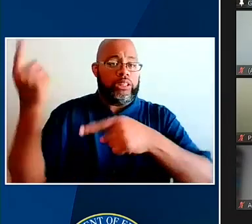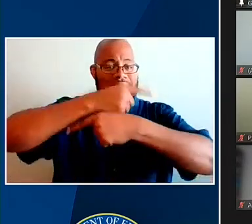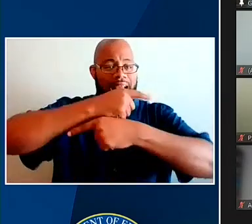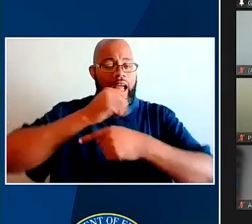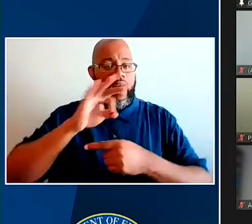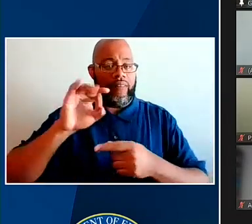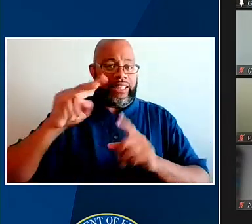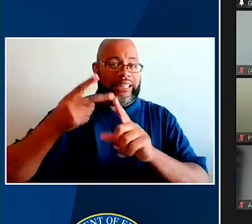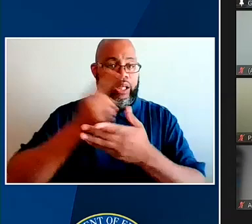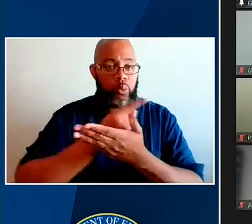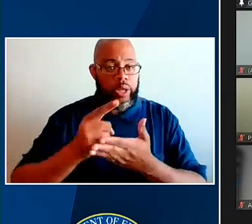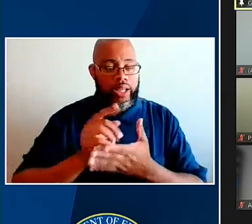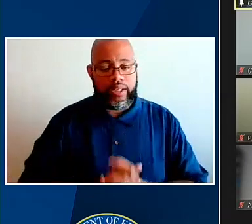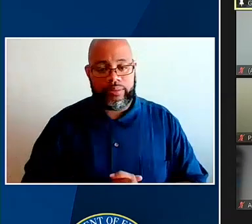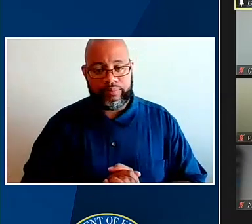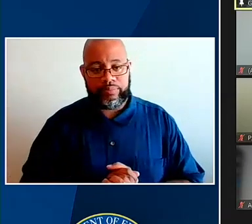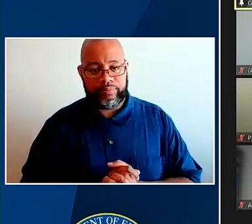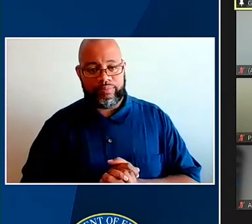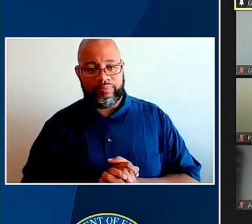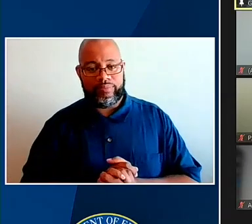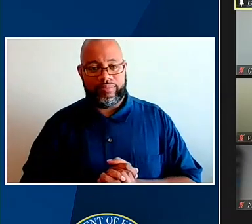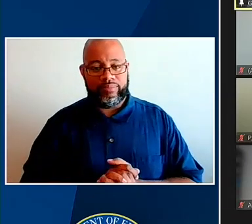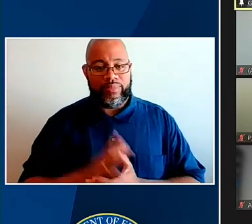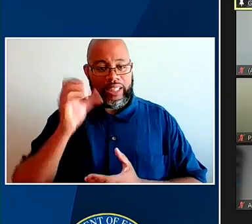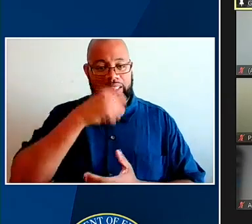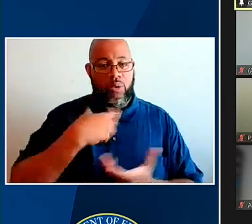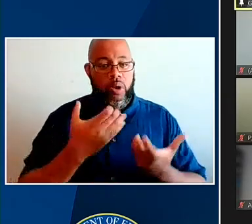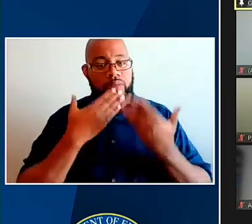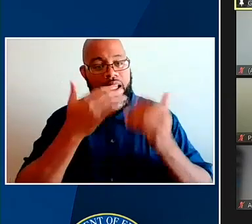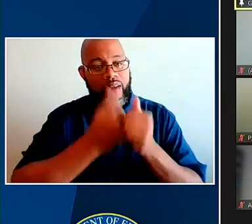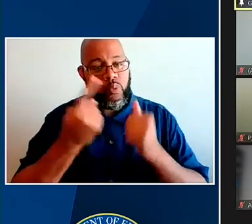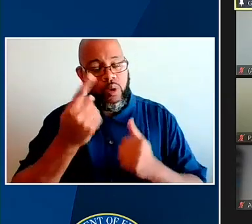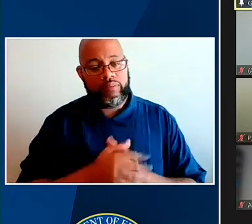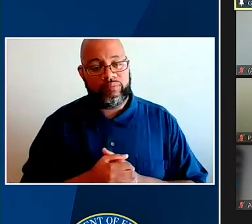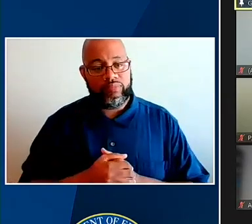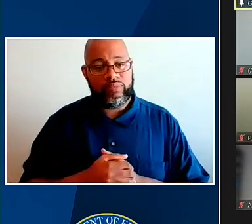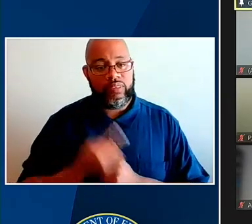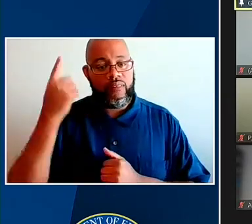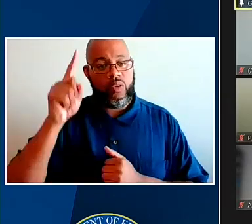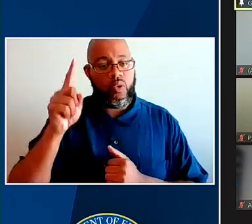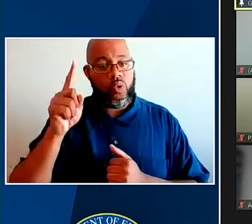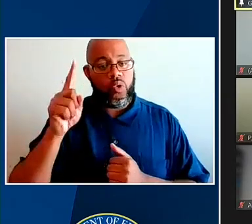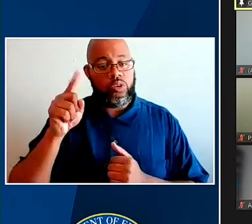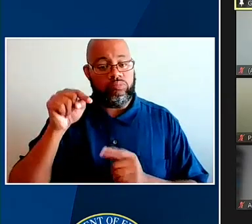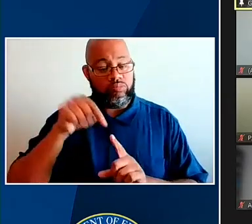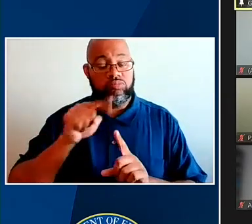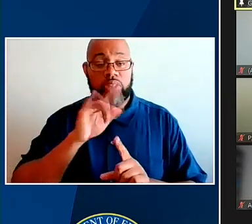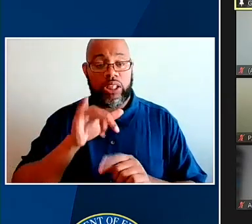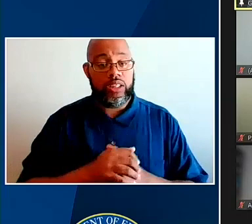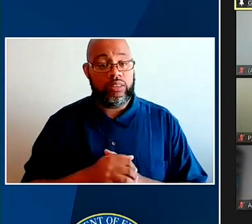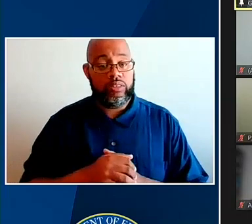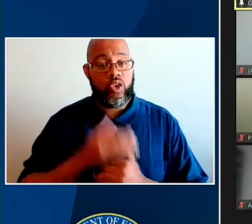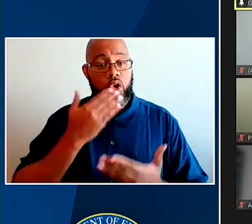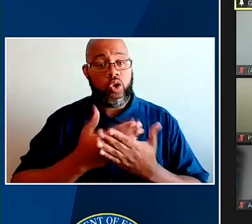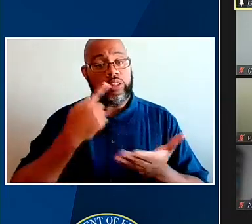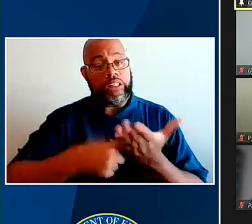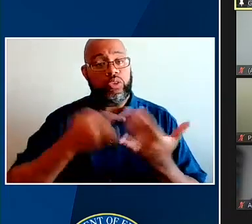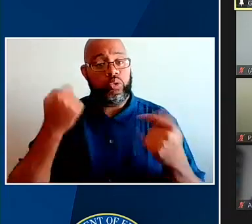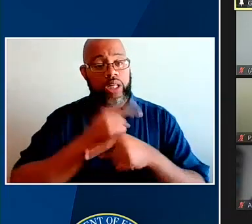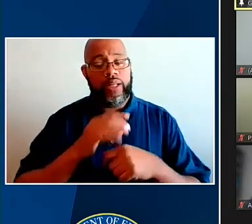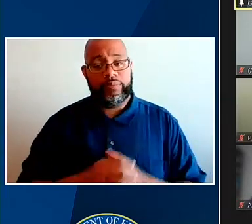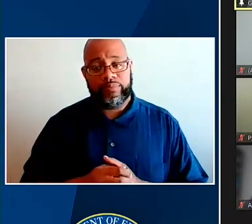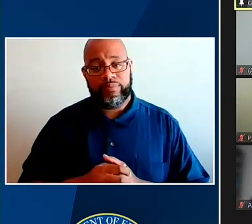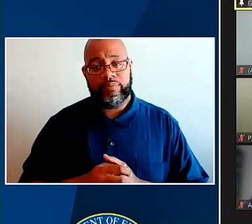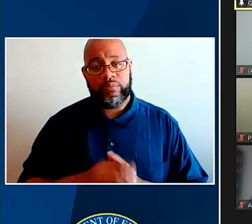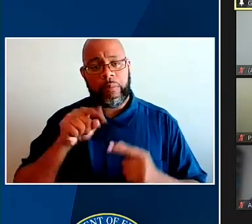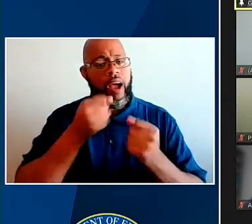two? I guess I would just want to thank everybody for what I thought was a very very good discussion today about